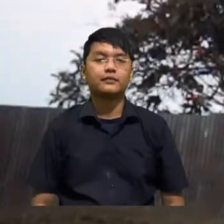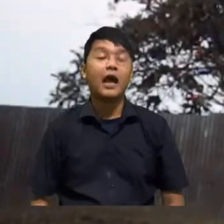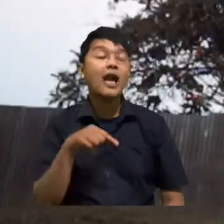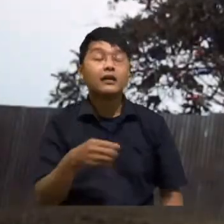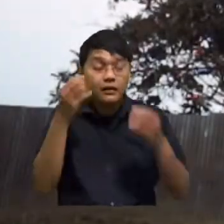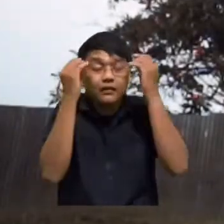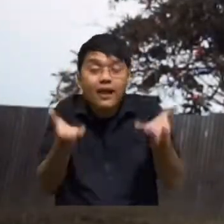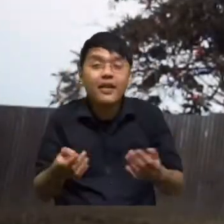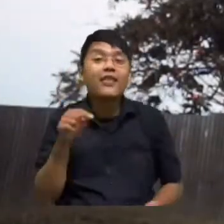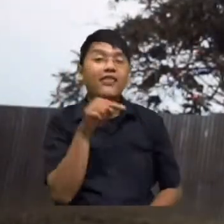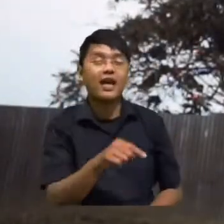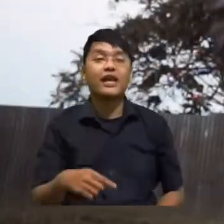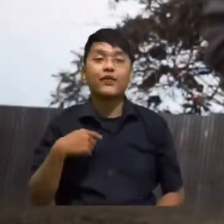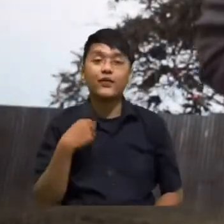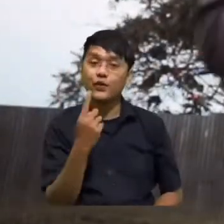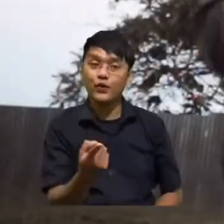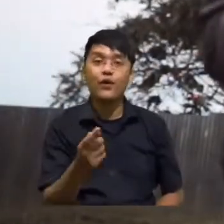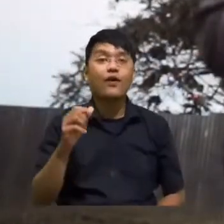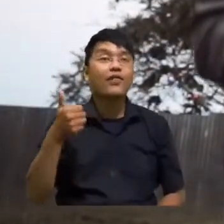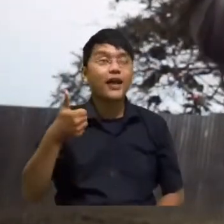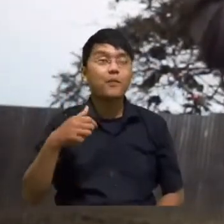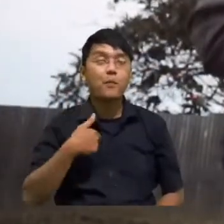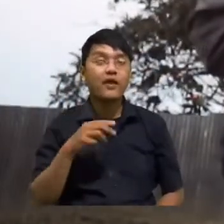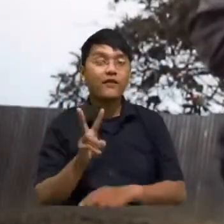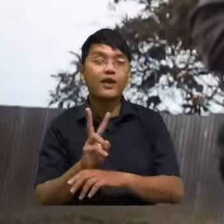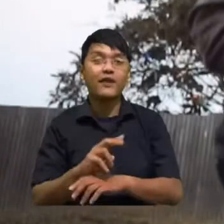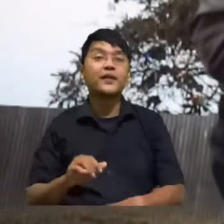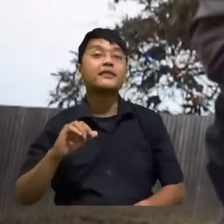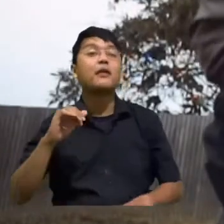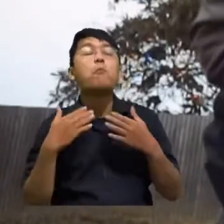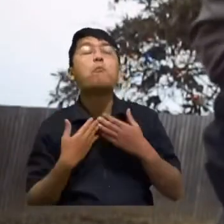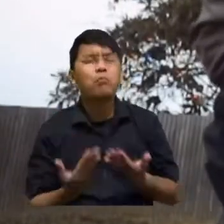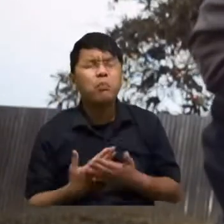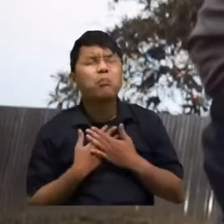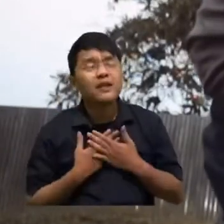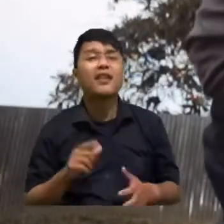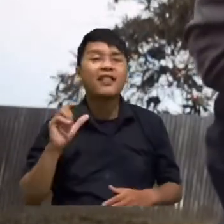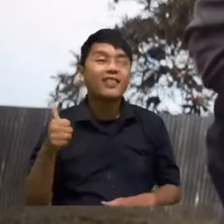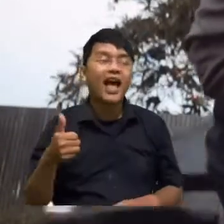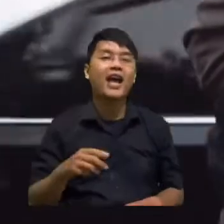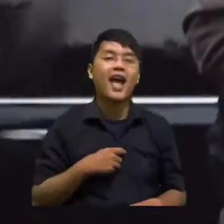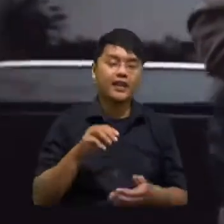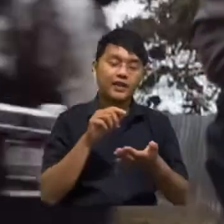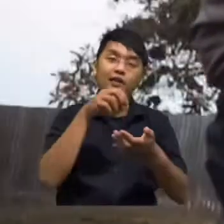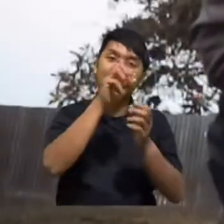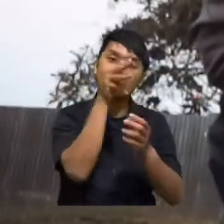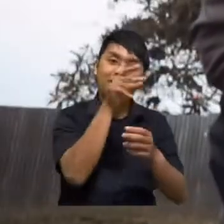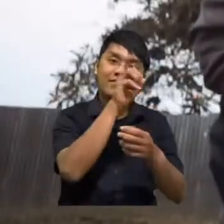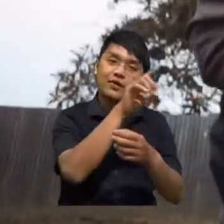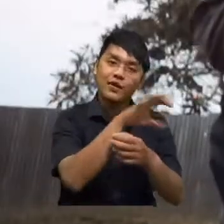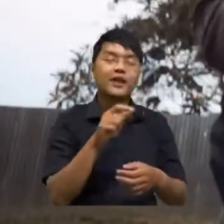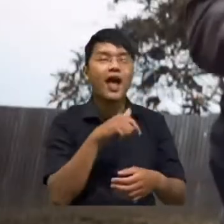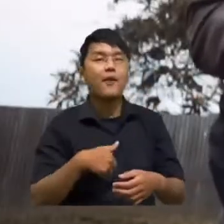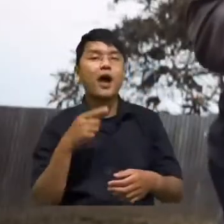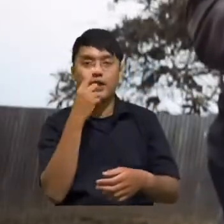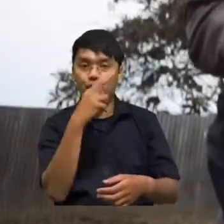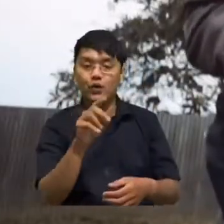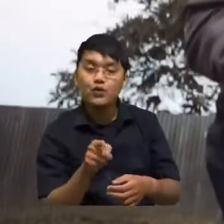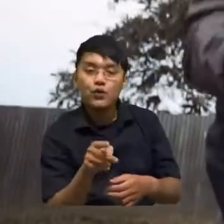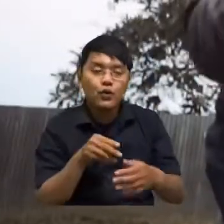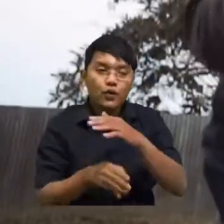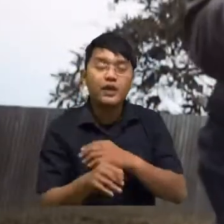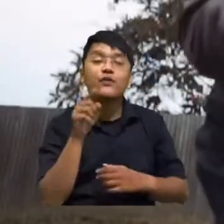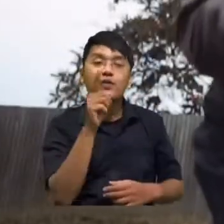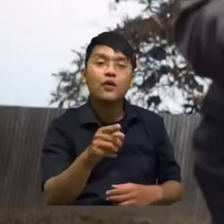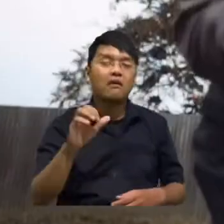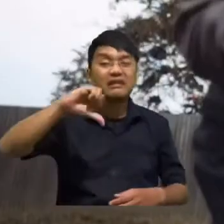I just realized that if you like my videos, please like and subscribe on the YouTube channel of Will Dan Go. But if you dislike my videos,